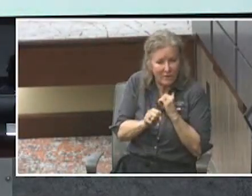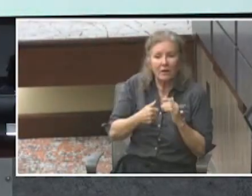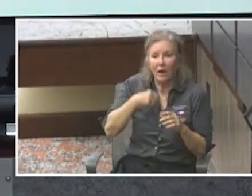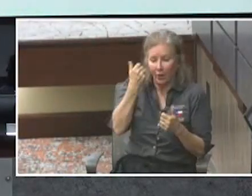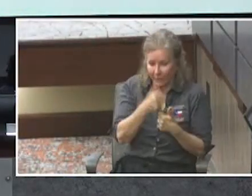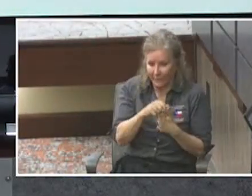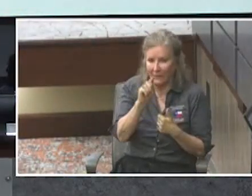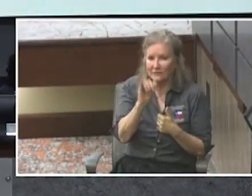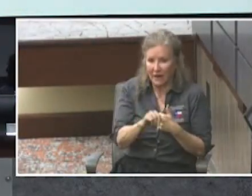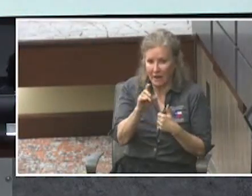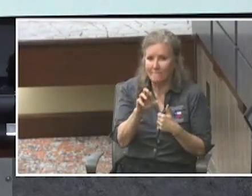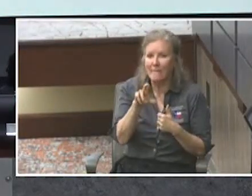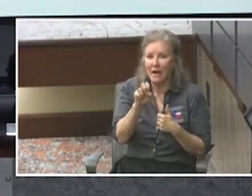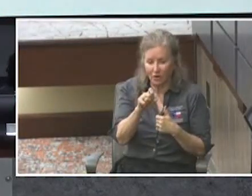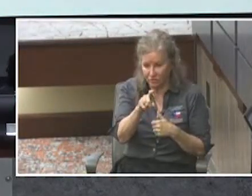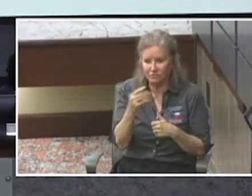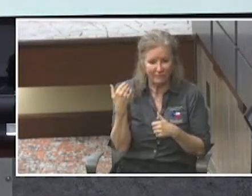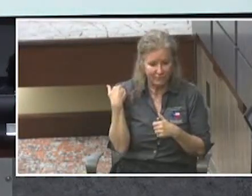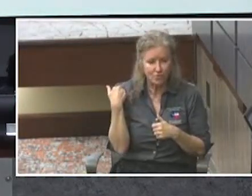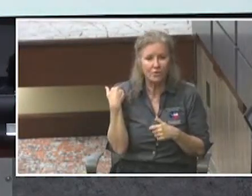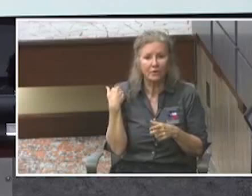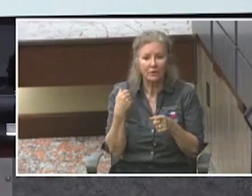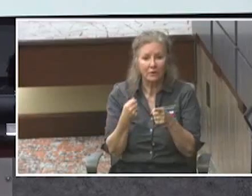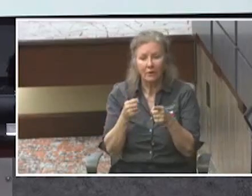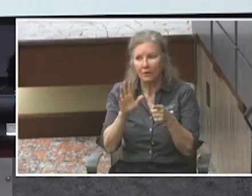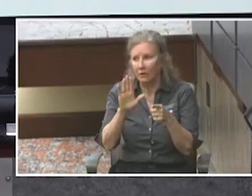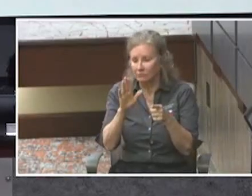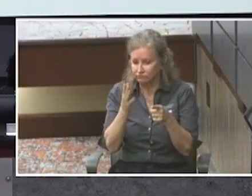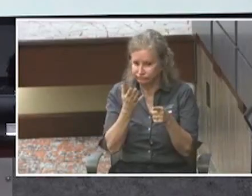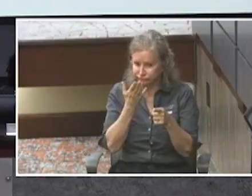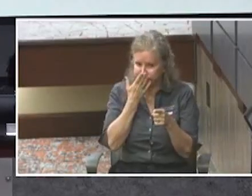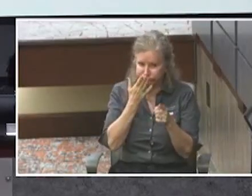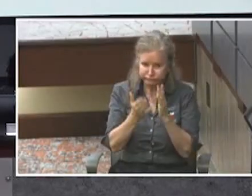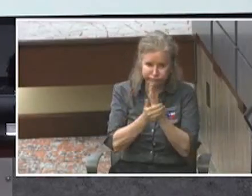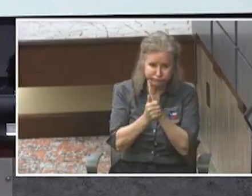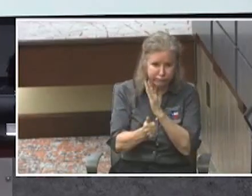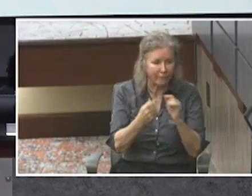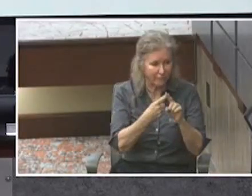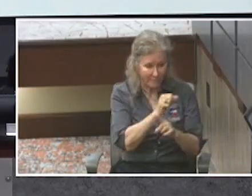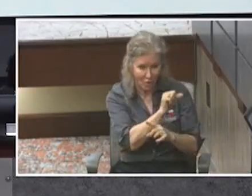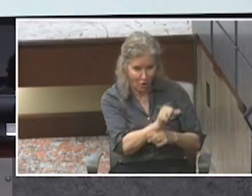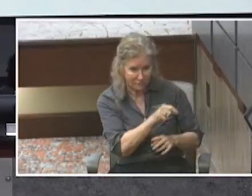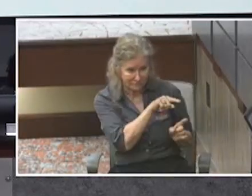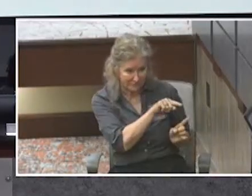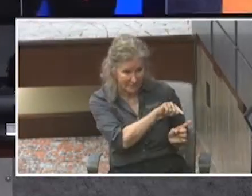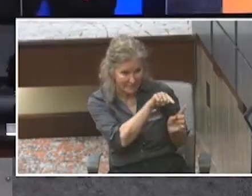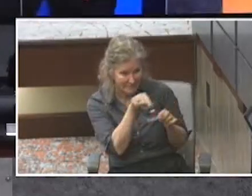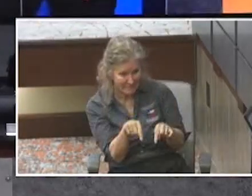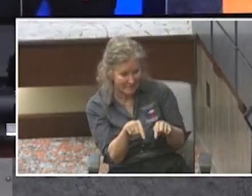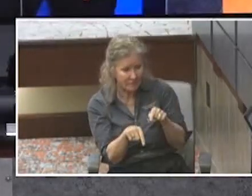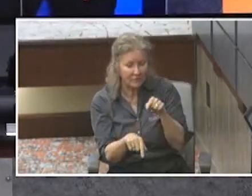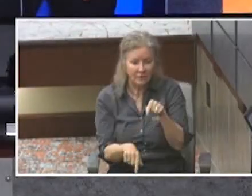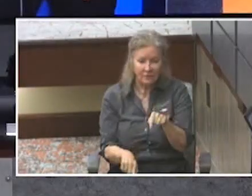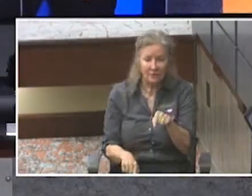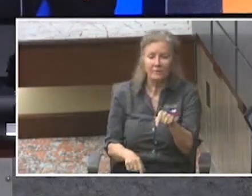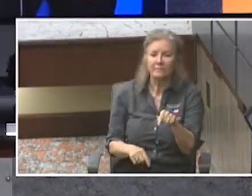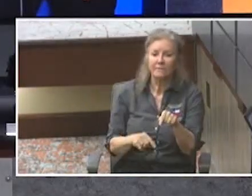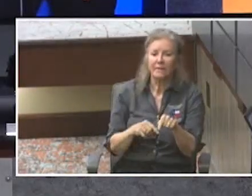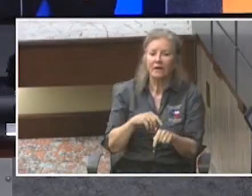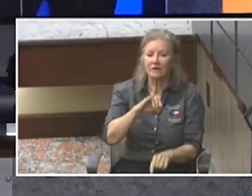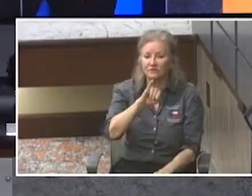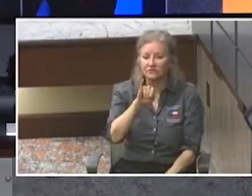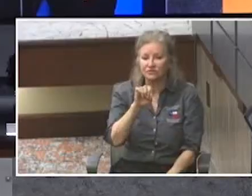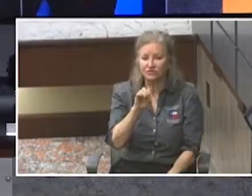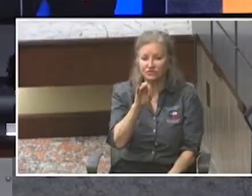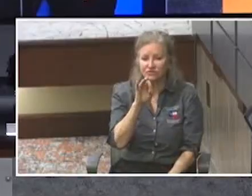Myers earlier, just an incredible talent based in Austin for Howdy at the Herd. And then Jeff